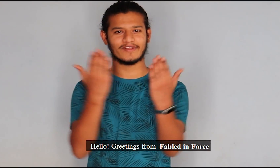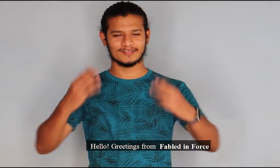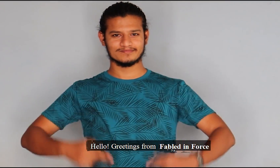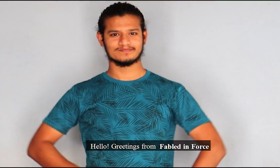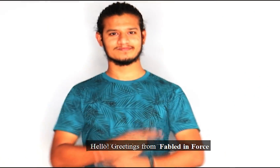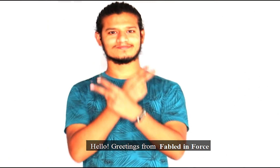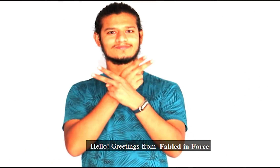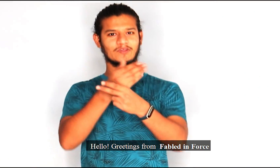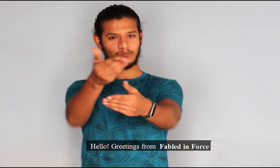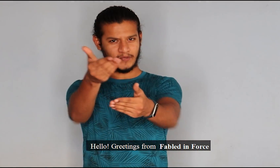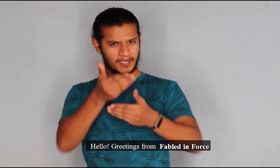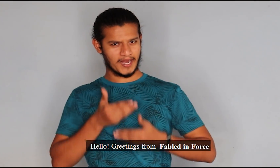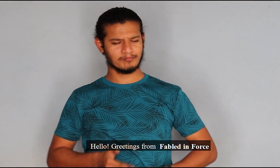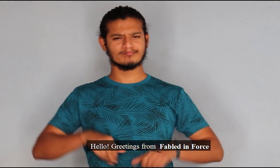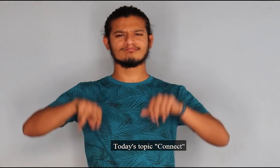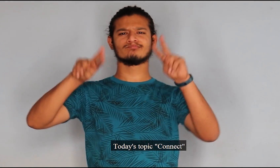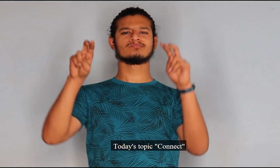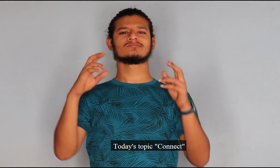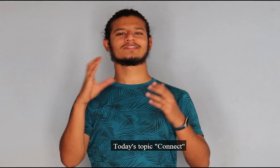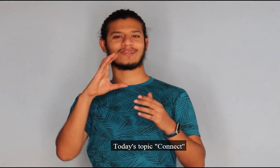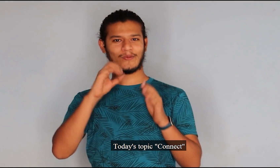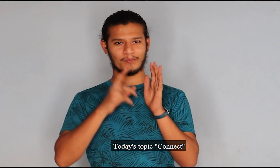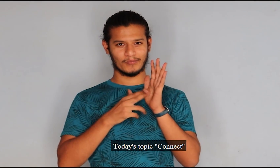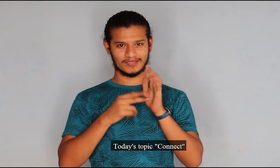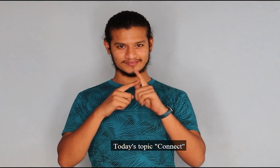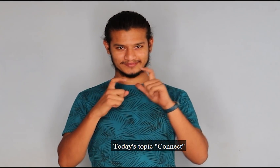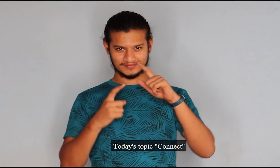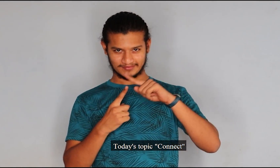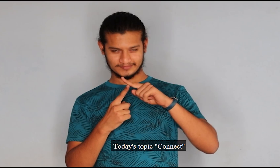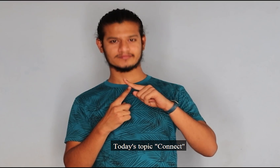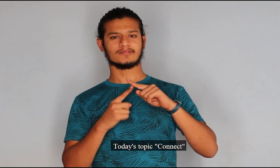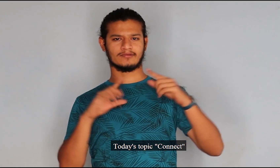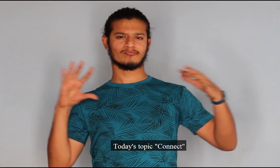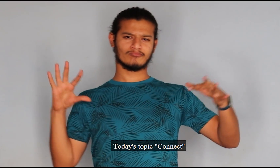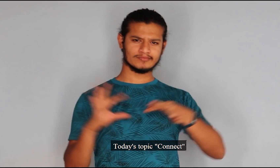Hello. Greetings from Fabled in Force. Today's Topic Connect.